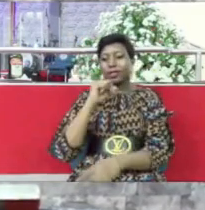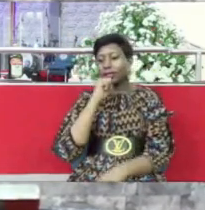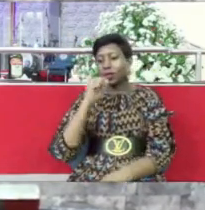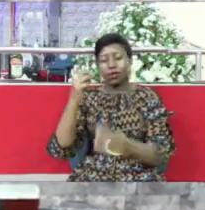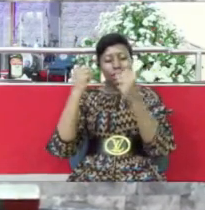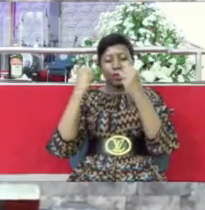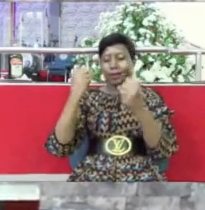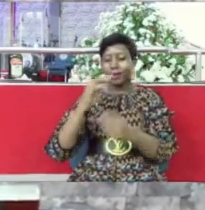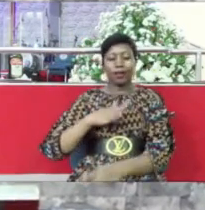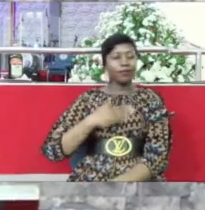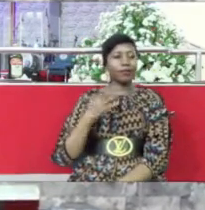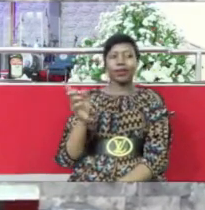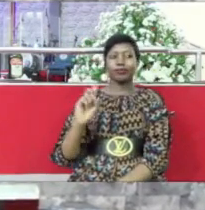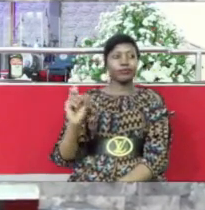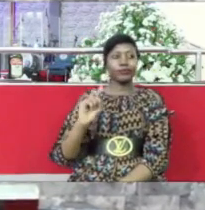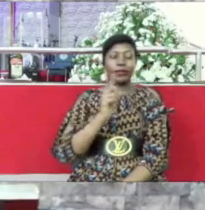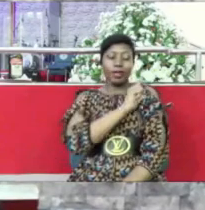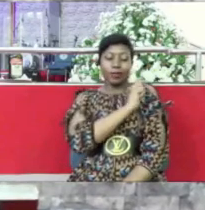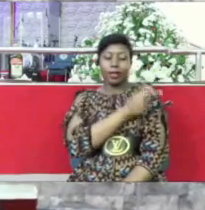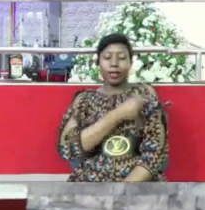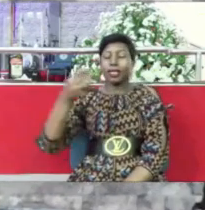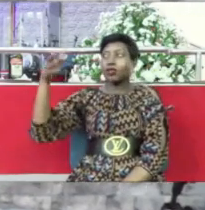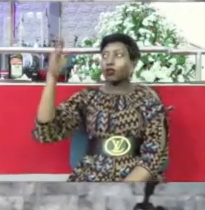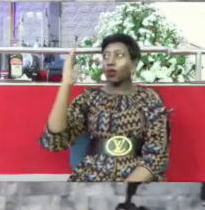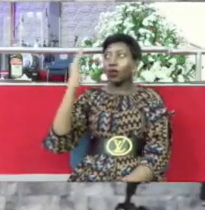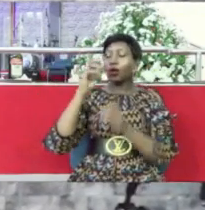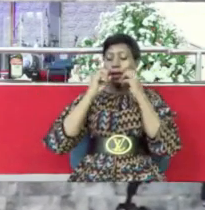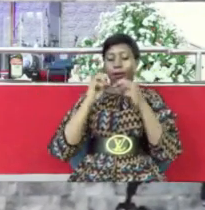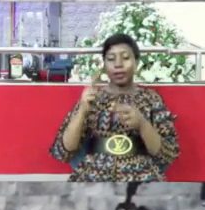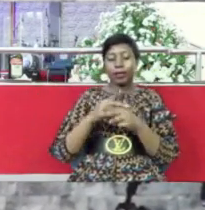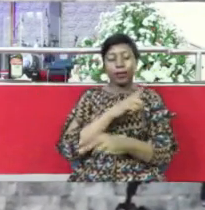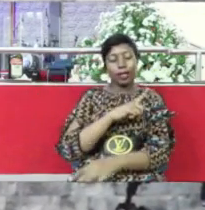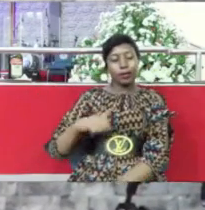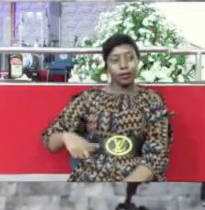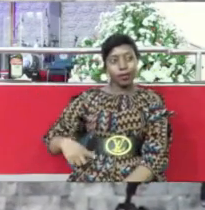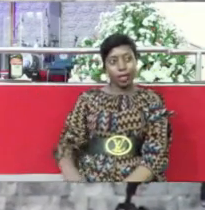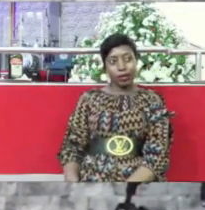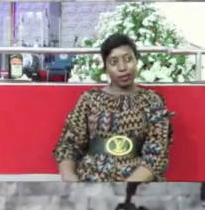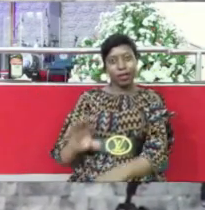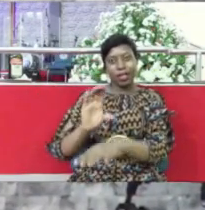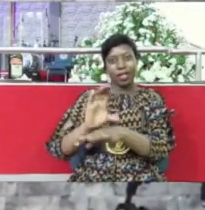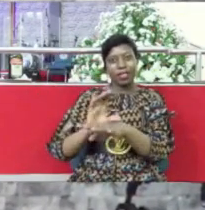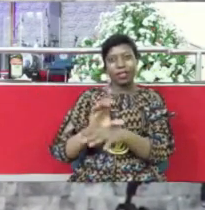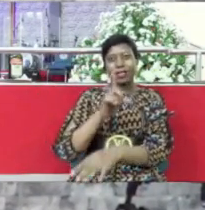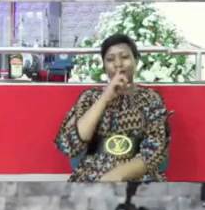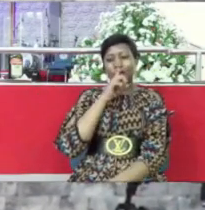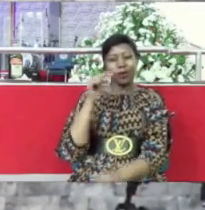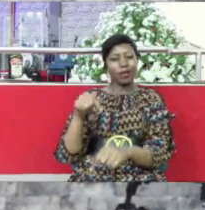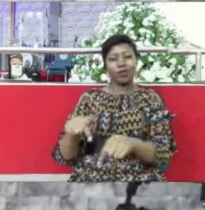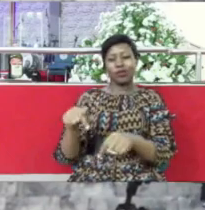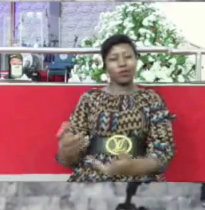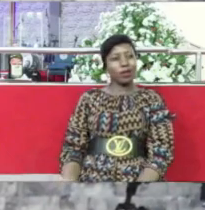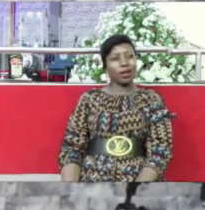It is by the grace of God. Ni kwa neema ya Mungu. Oh, blessed be the name of the Lord. Amen. This church is a little bit quiet today. Kanisa hili limenyamaza